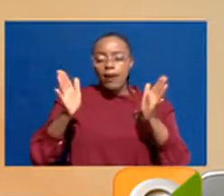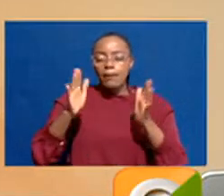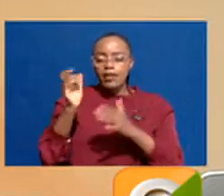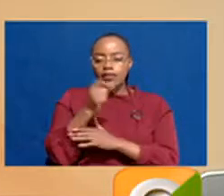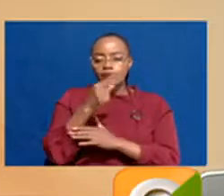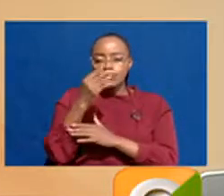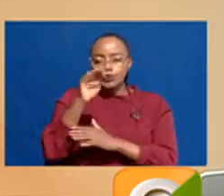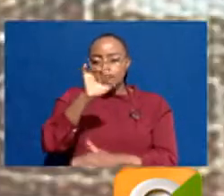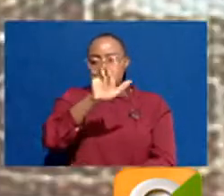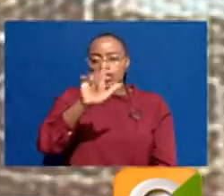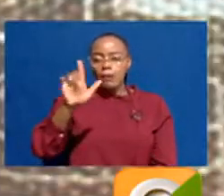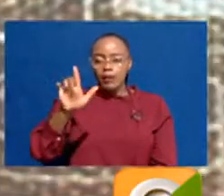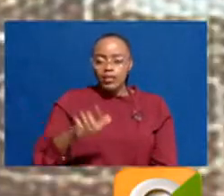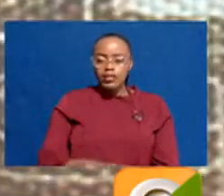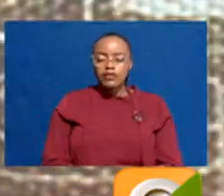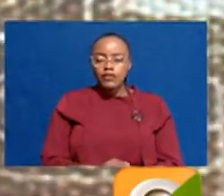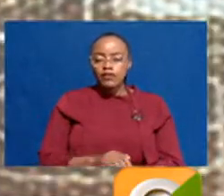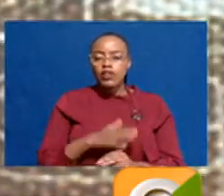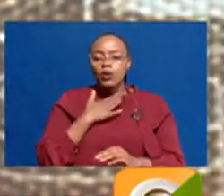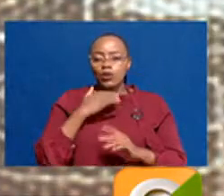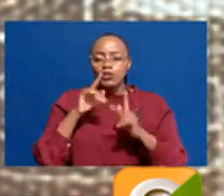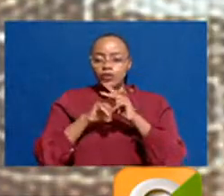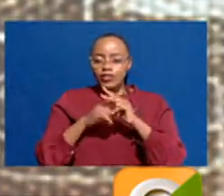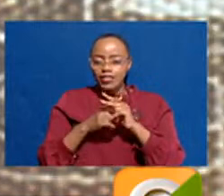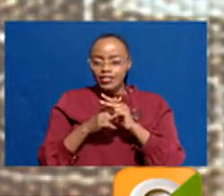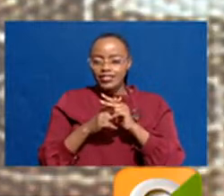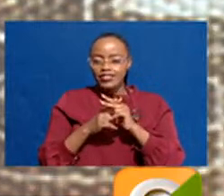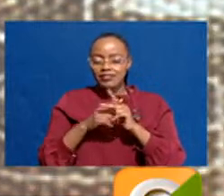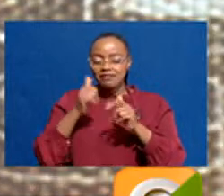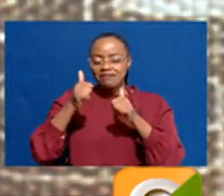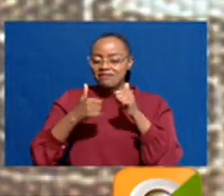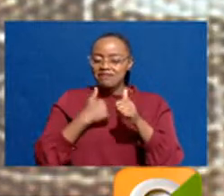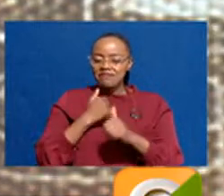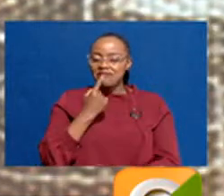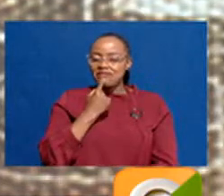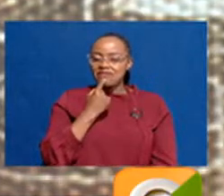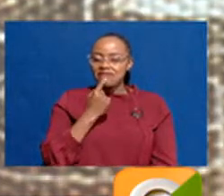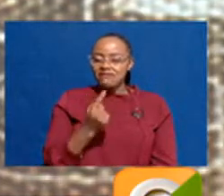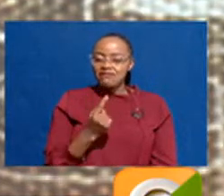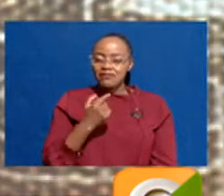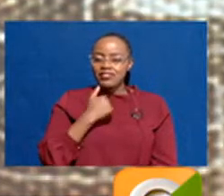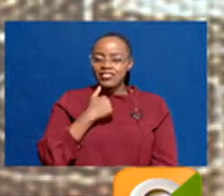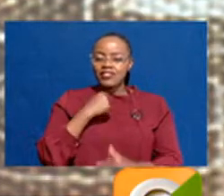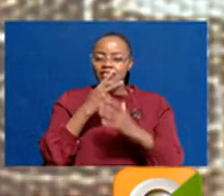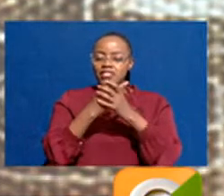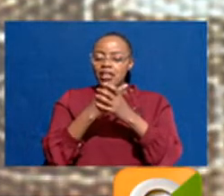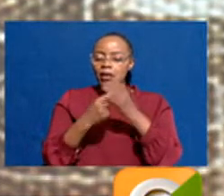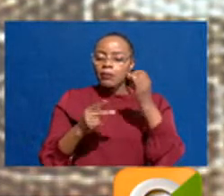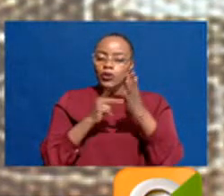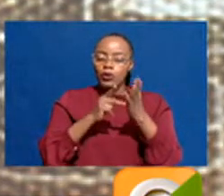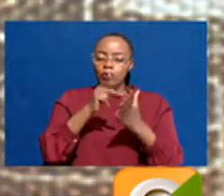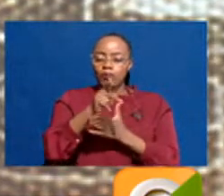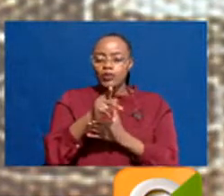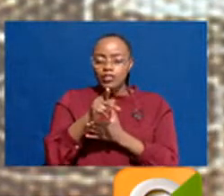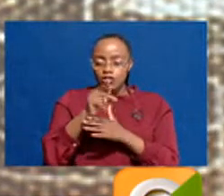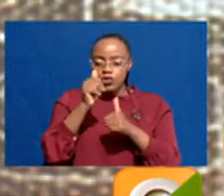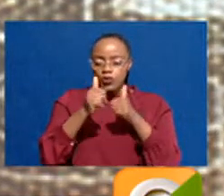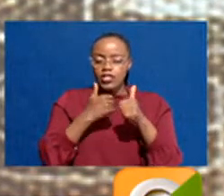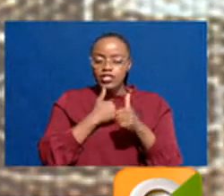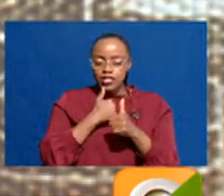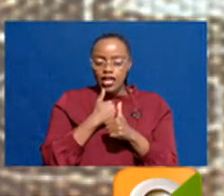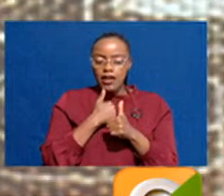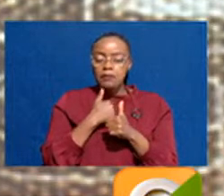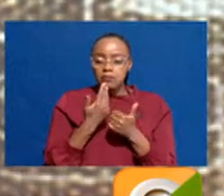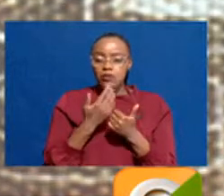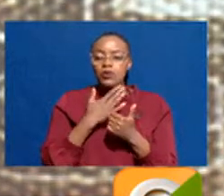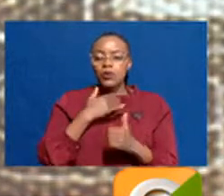bill. All right, let me begin with the ones that we are saying amounts to double compensation, which have you